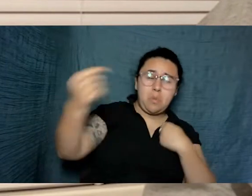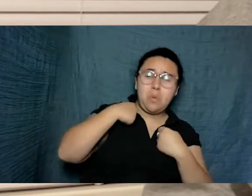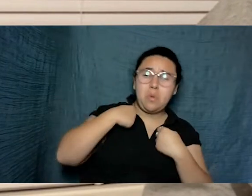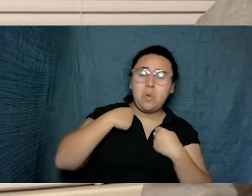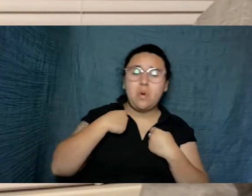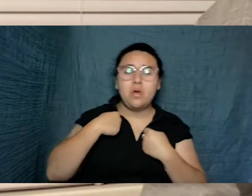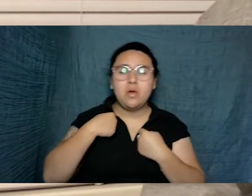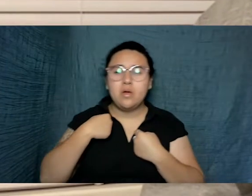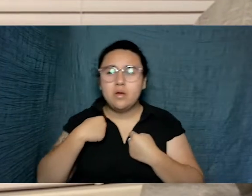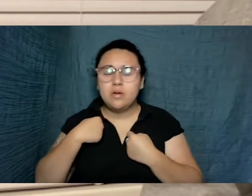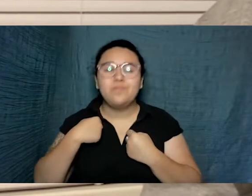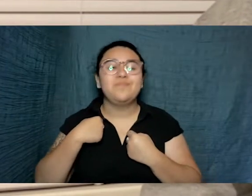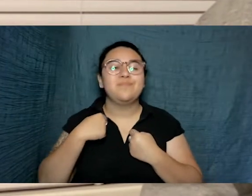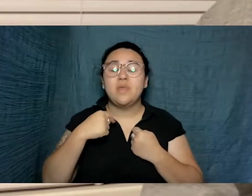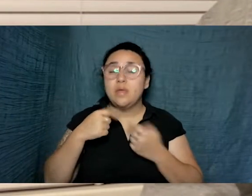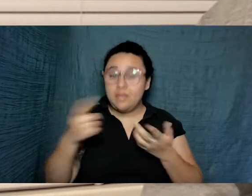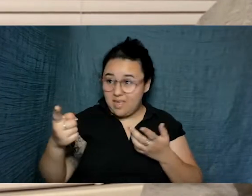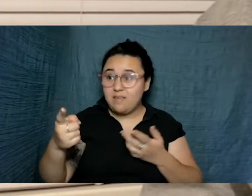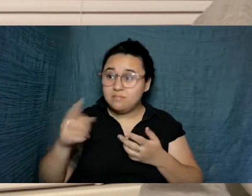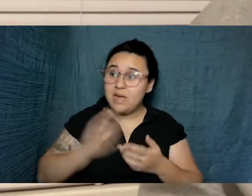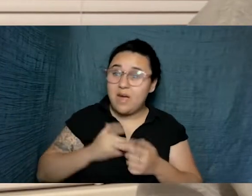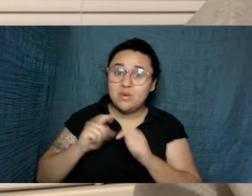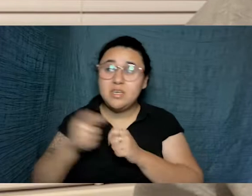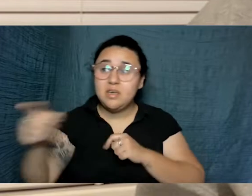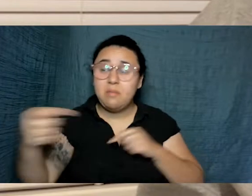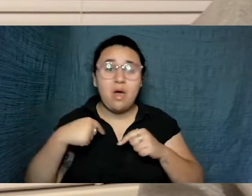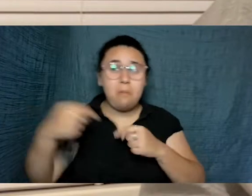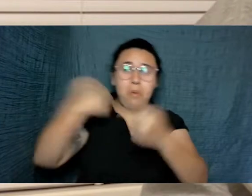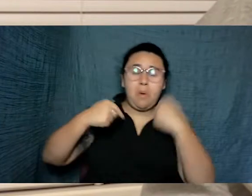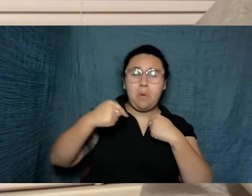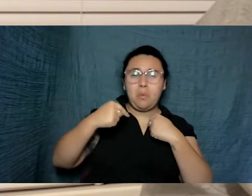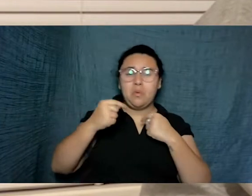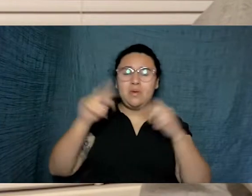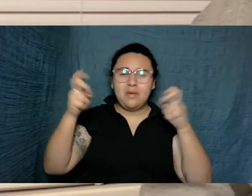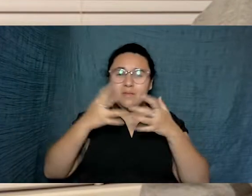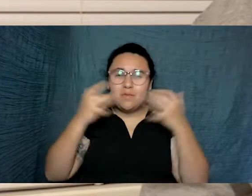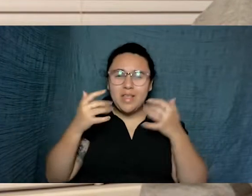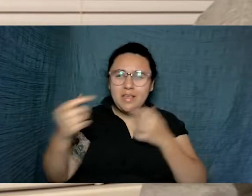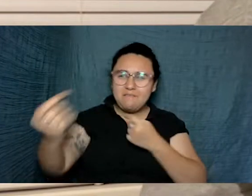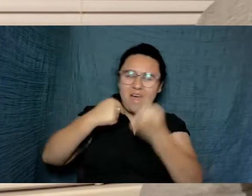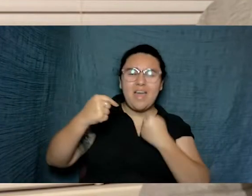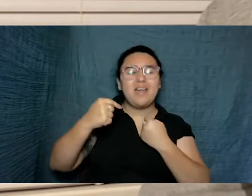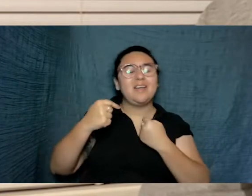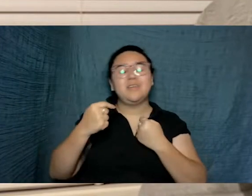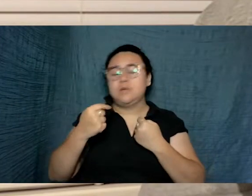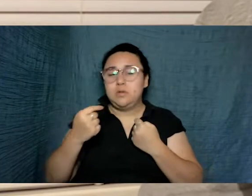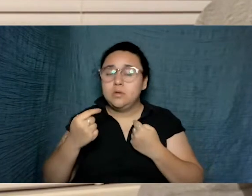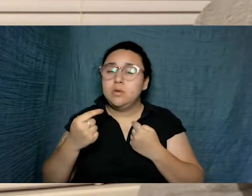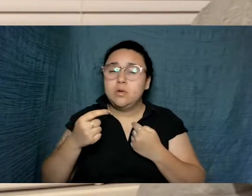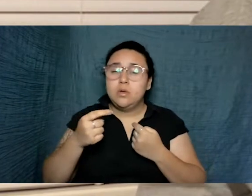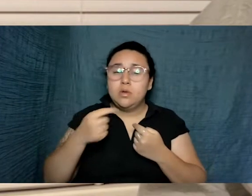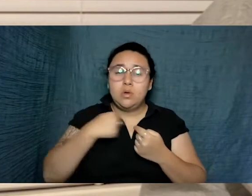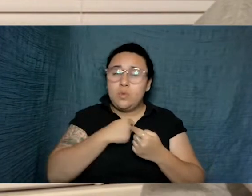friendly fire, an unhappy reality in any war. White Hawk, Black Hawk. Our regiment had already lost a trooper